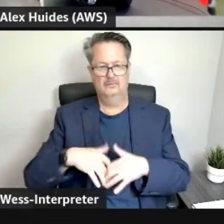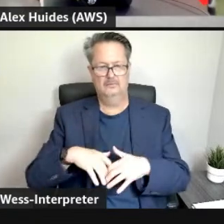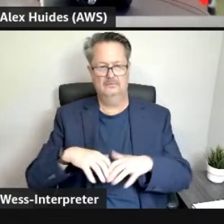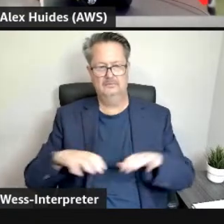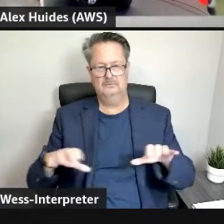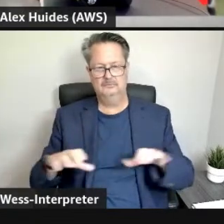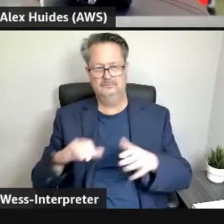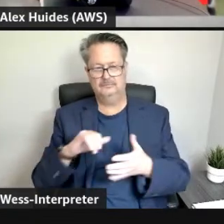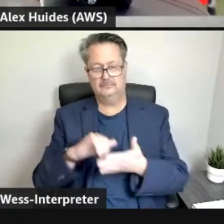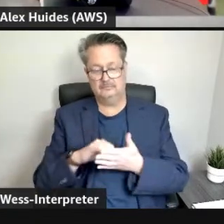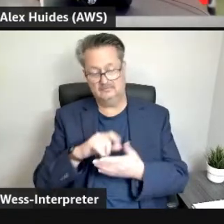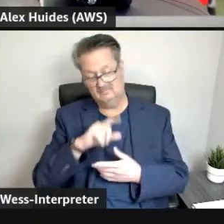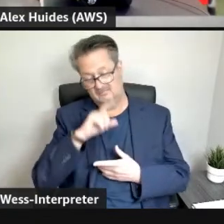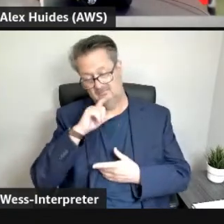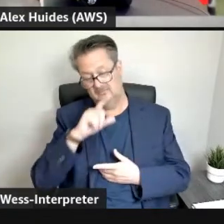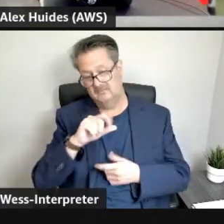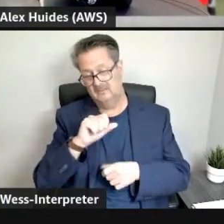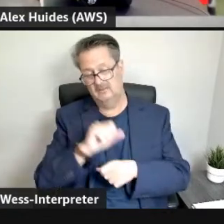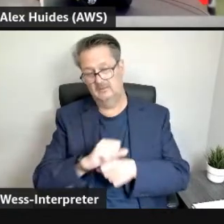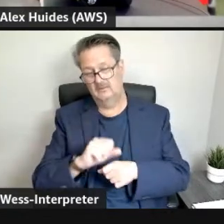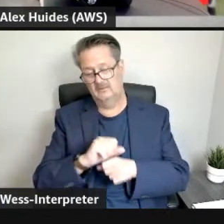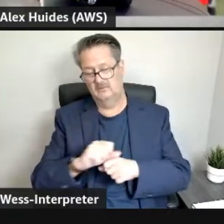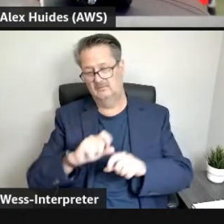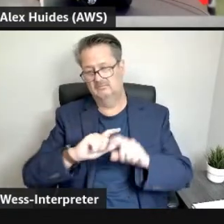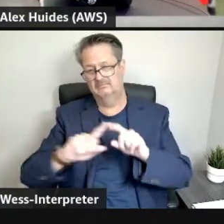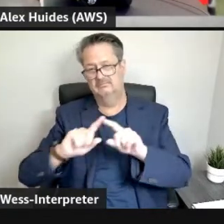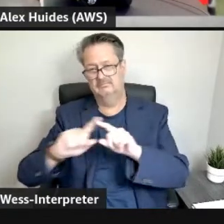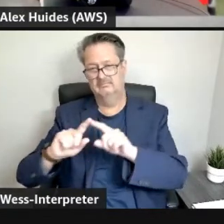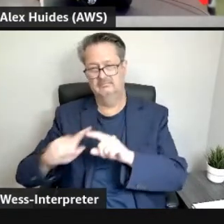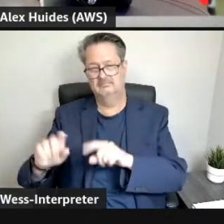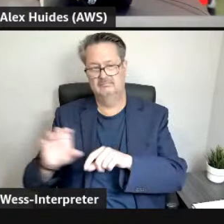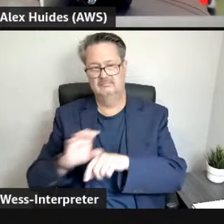well, it works across all compute options